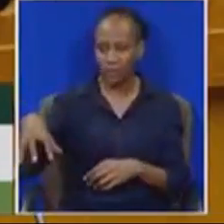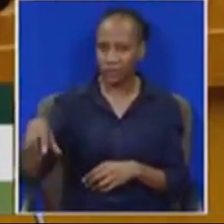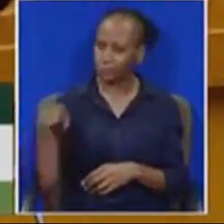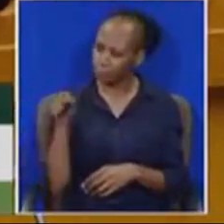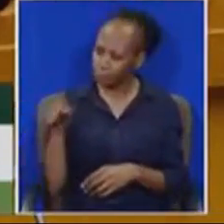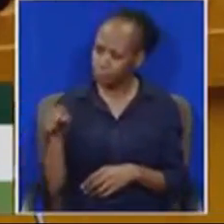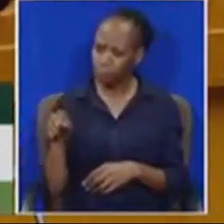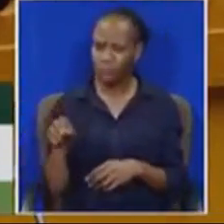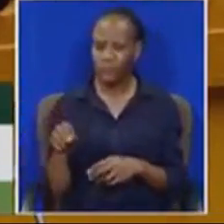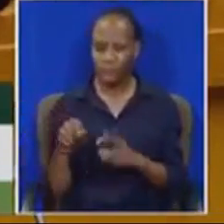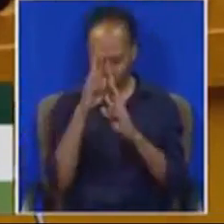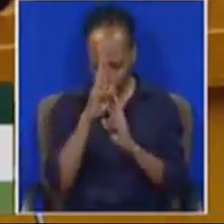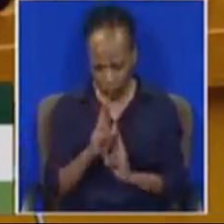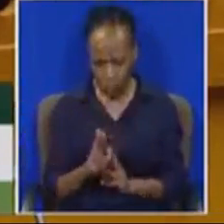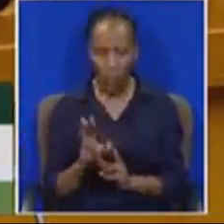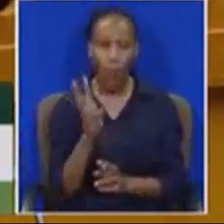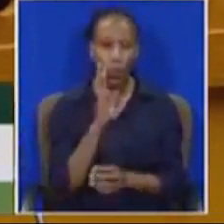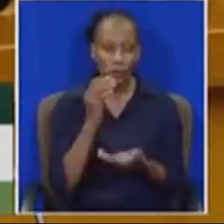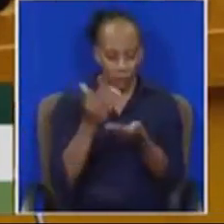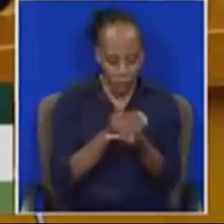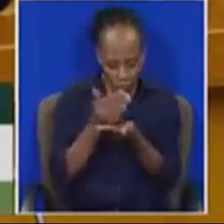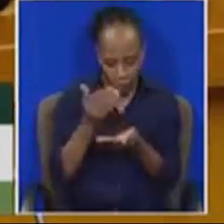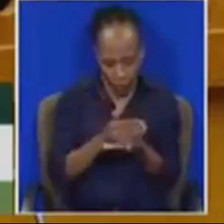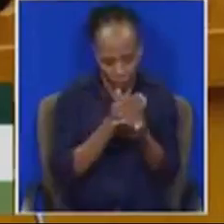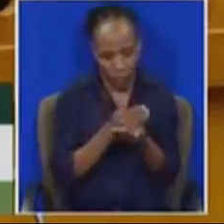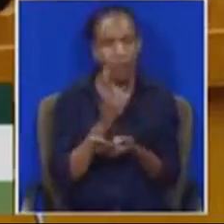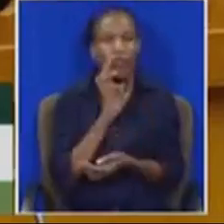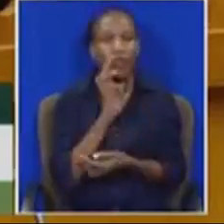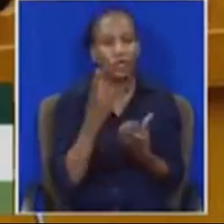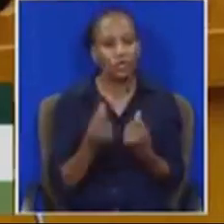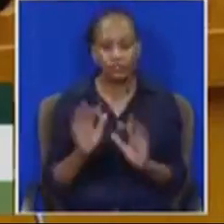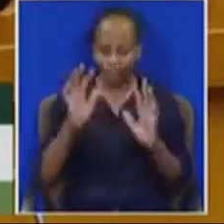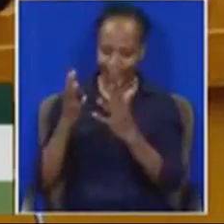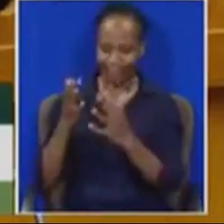diligently observing water-saving measures.